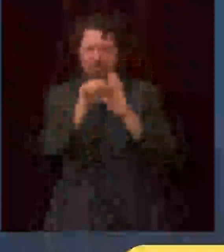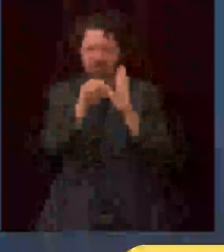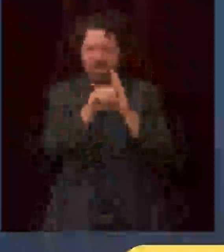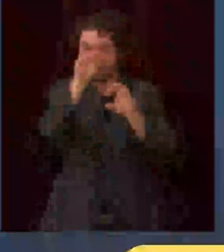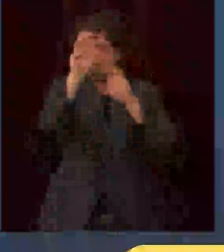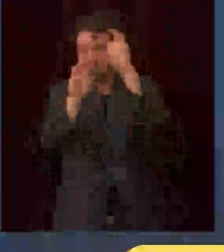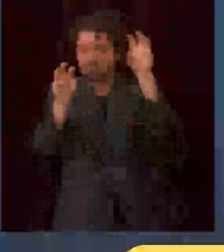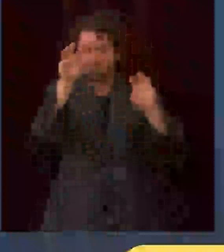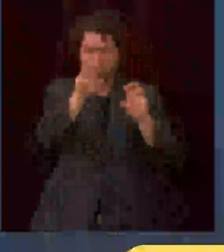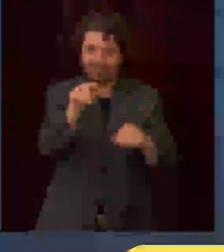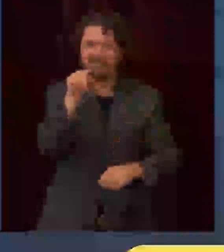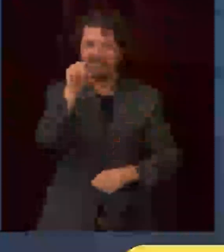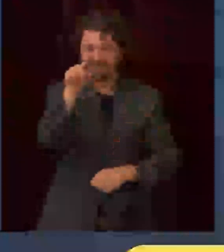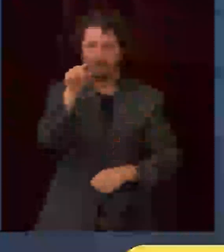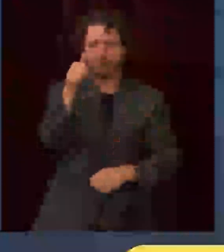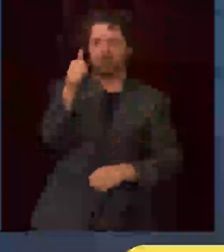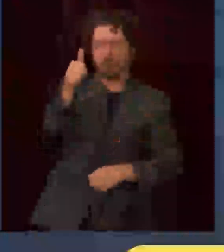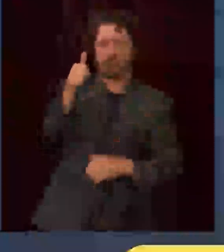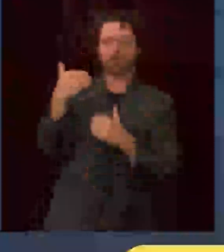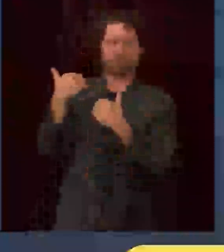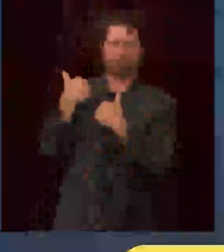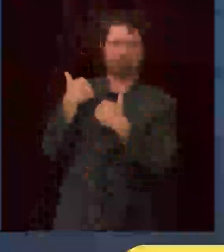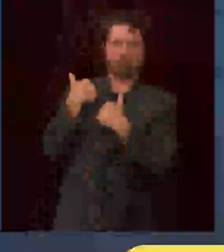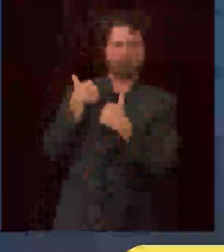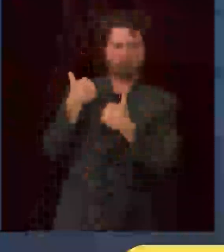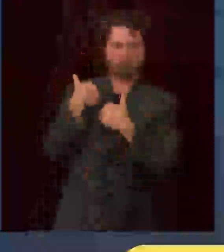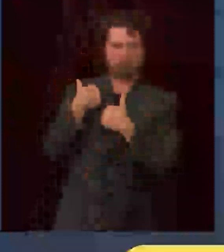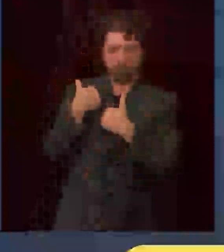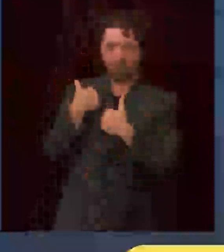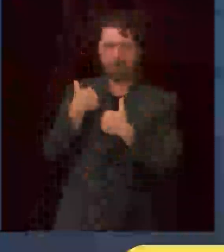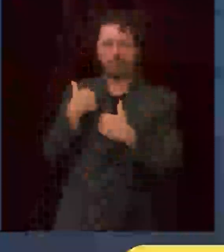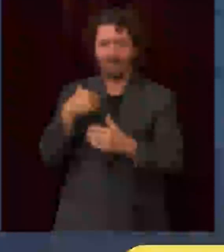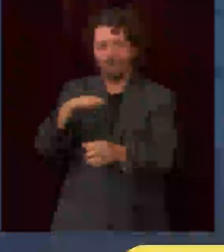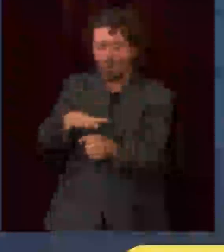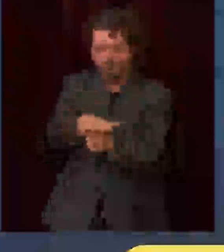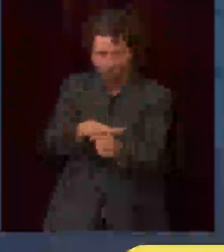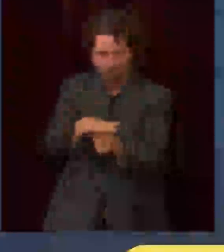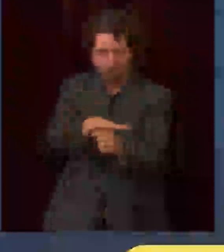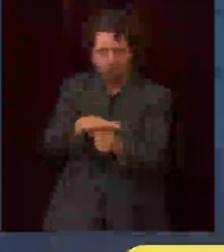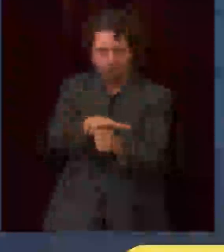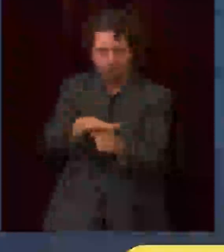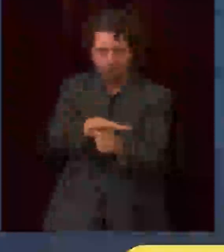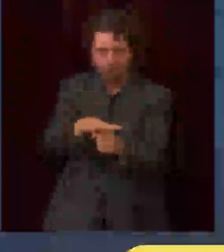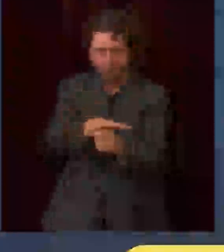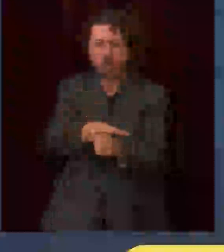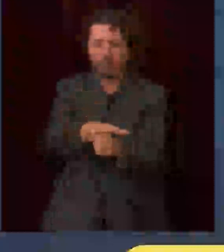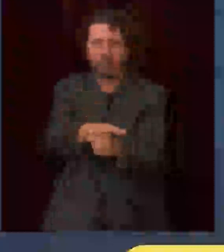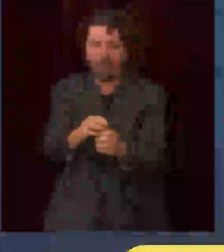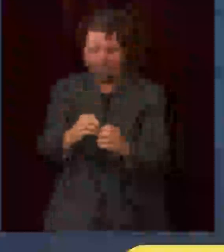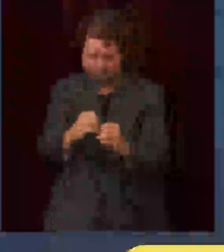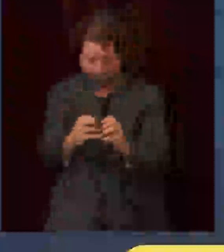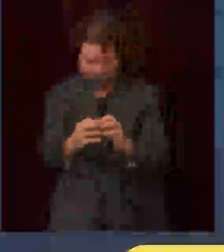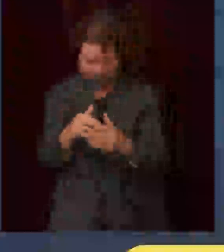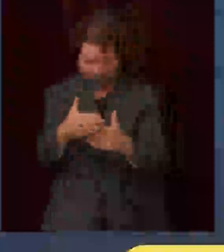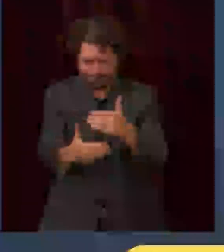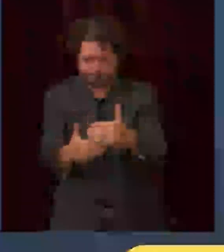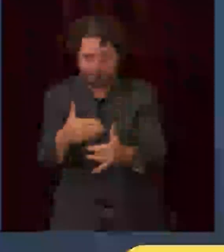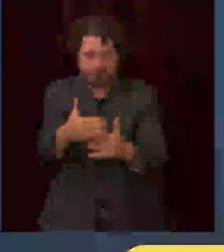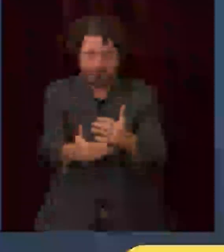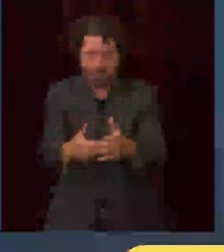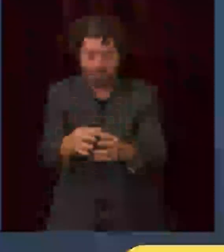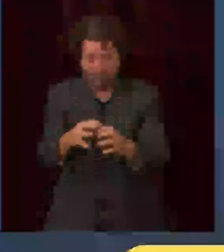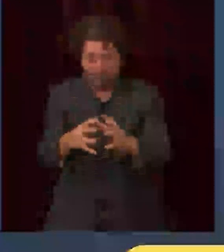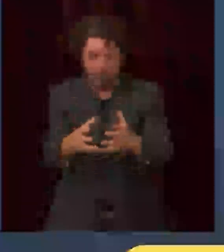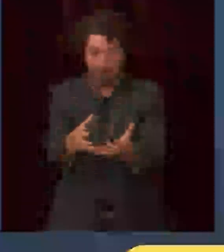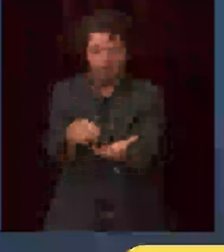want to stress this, that this is the counties have a really important role here. And we're